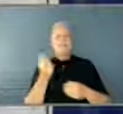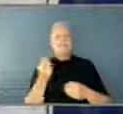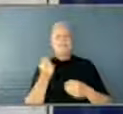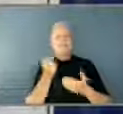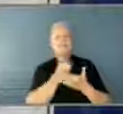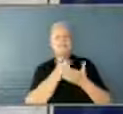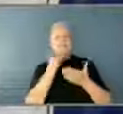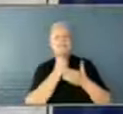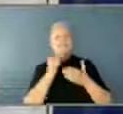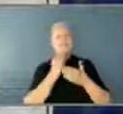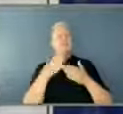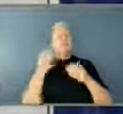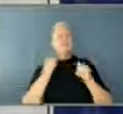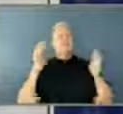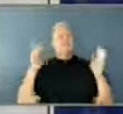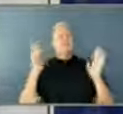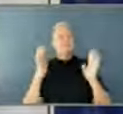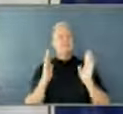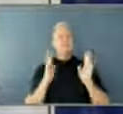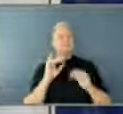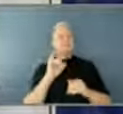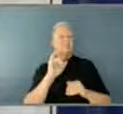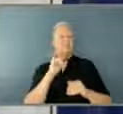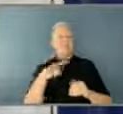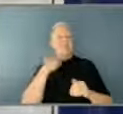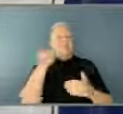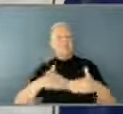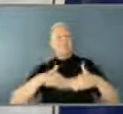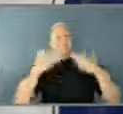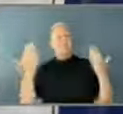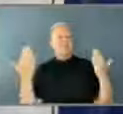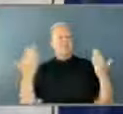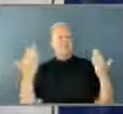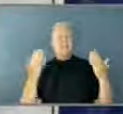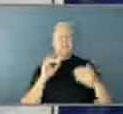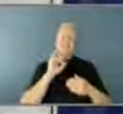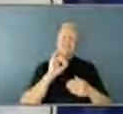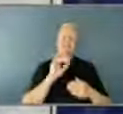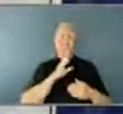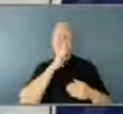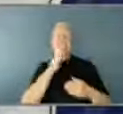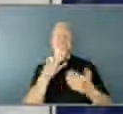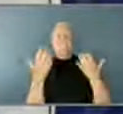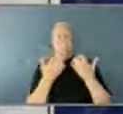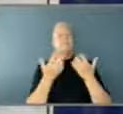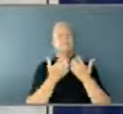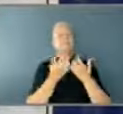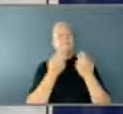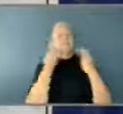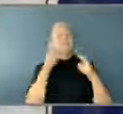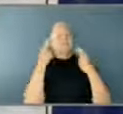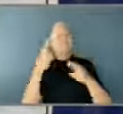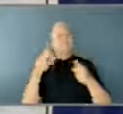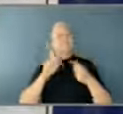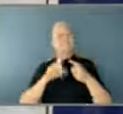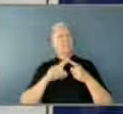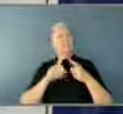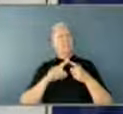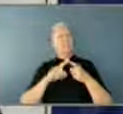in recent weeks or in terms of the daily cases, but sadly the number of lives lost continues. In